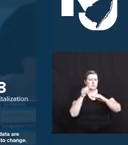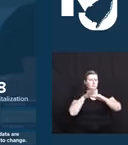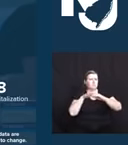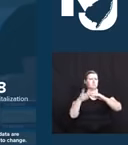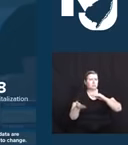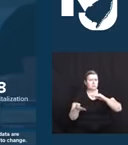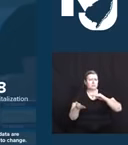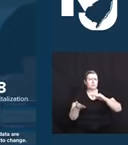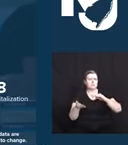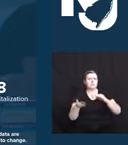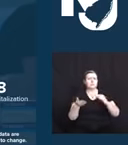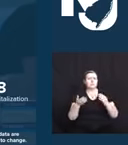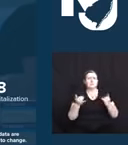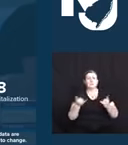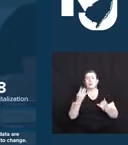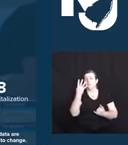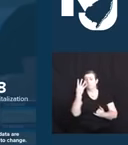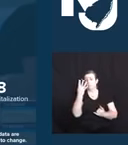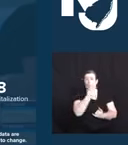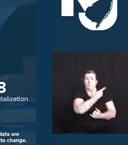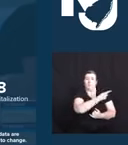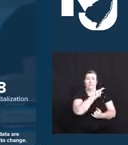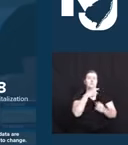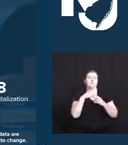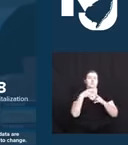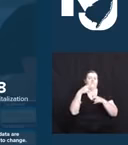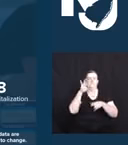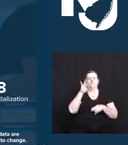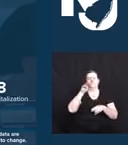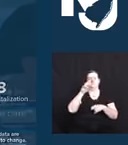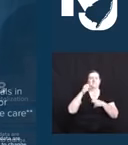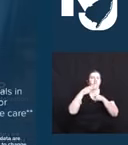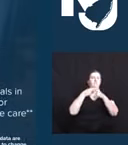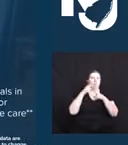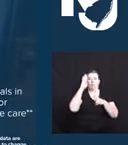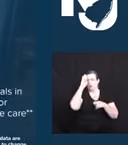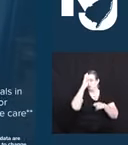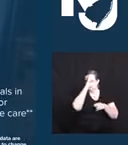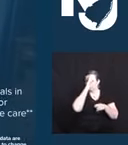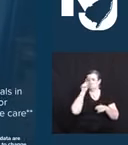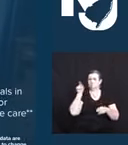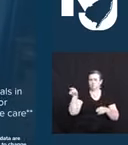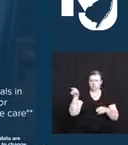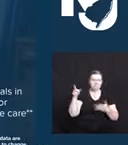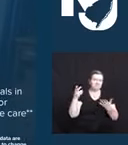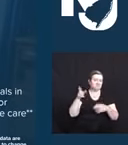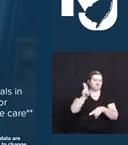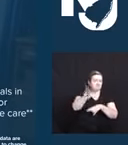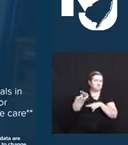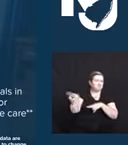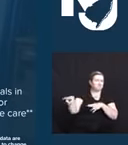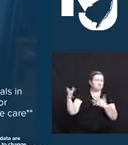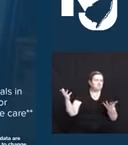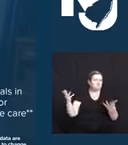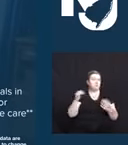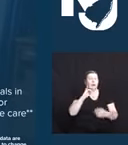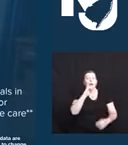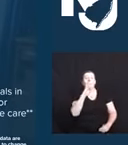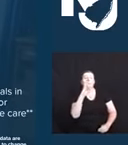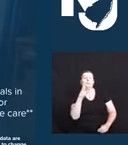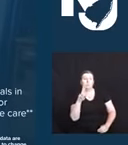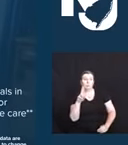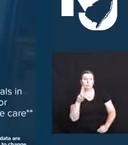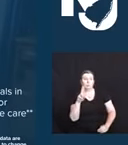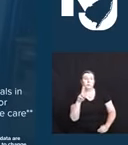just 4 patients reported in our field medical station. The number of patients reported either critical or intensive care decreased